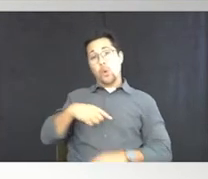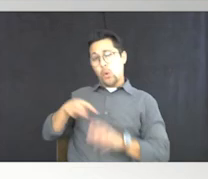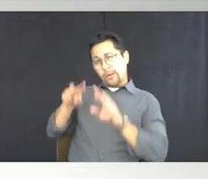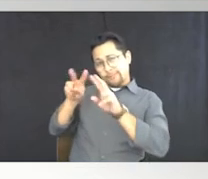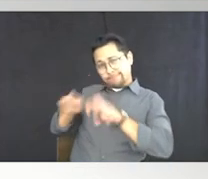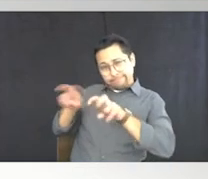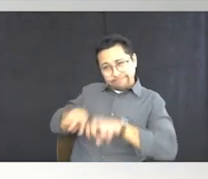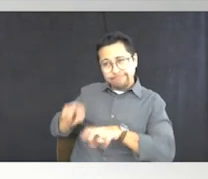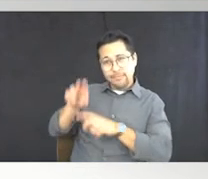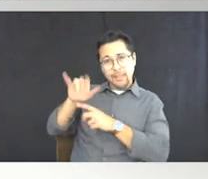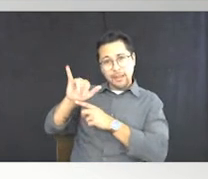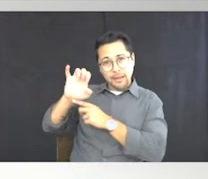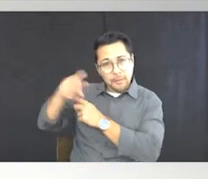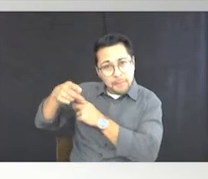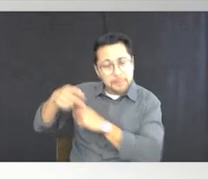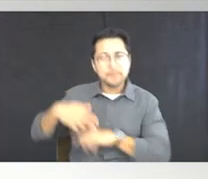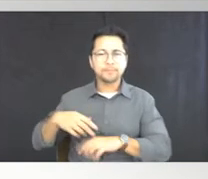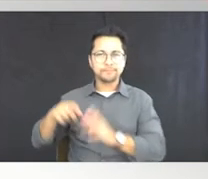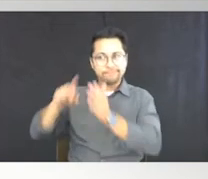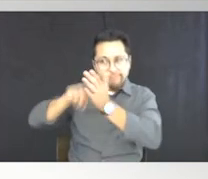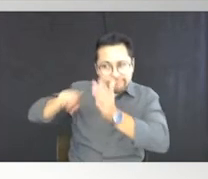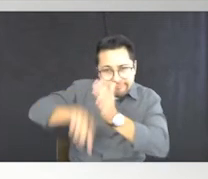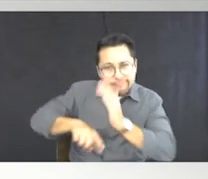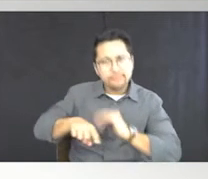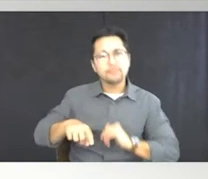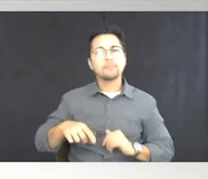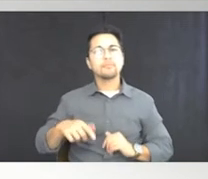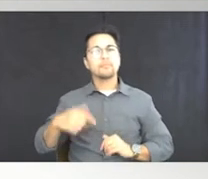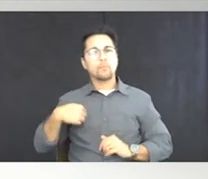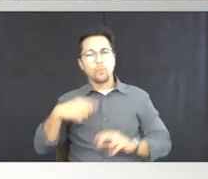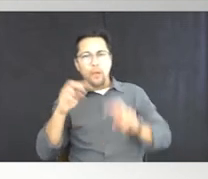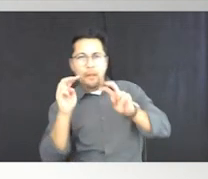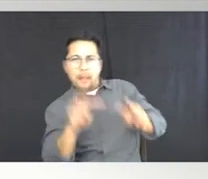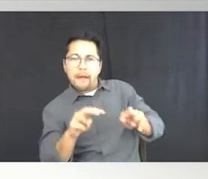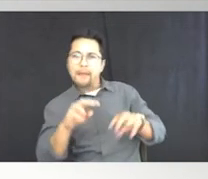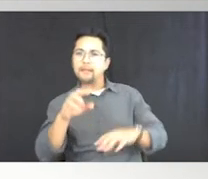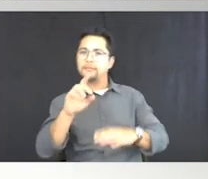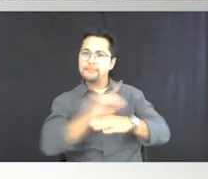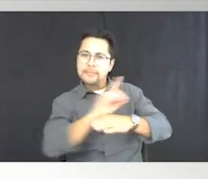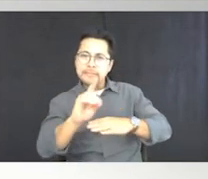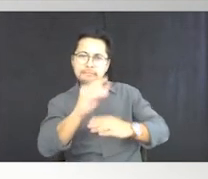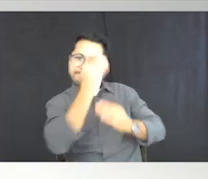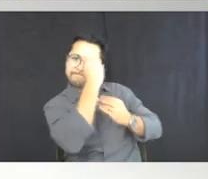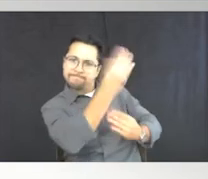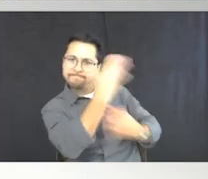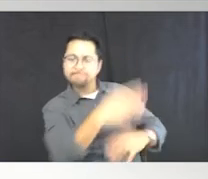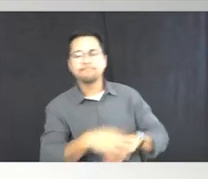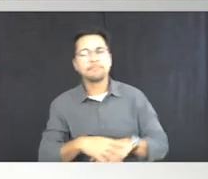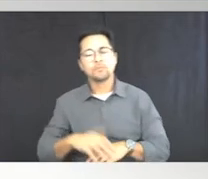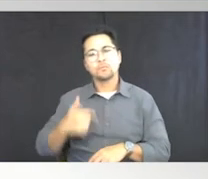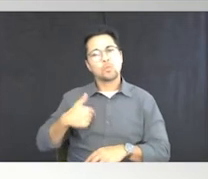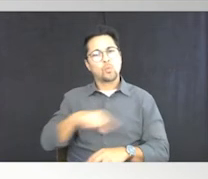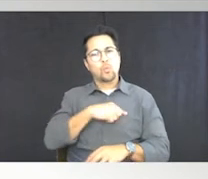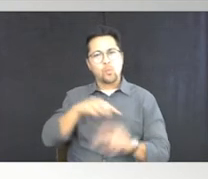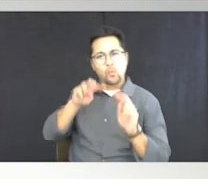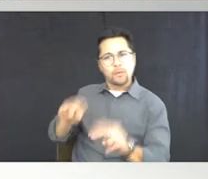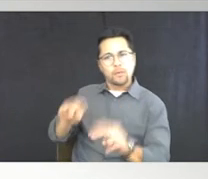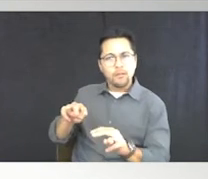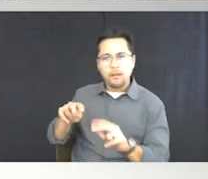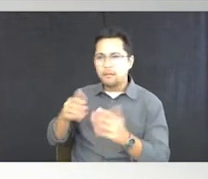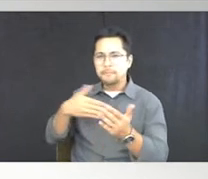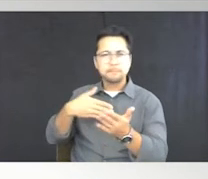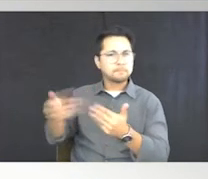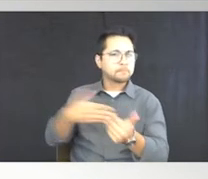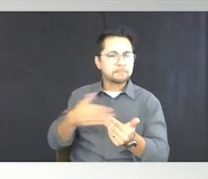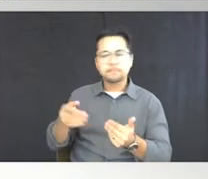the IEP, we look at the discipline records, we look at whatever is